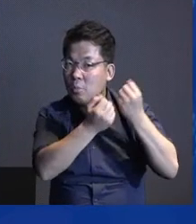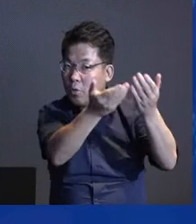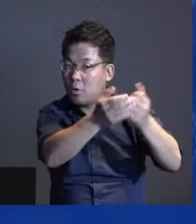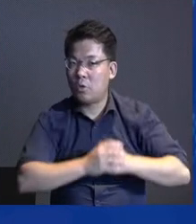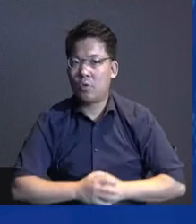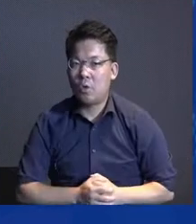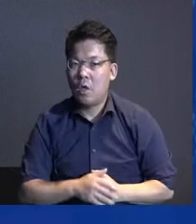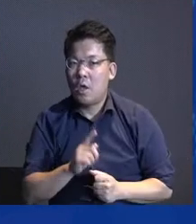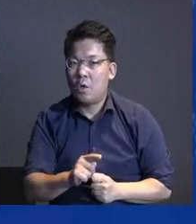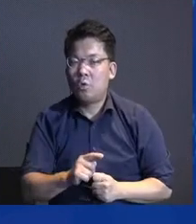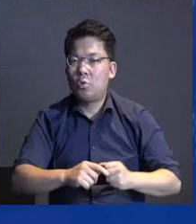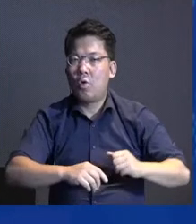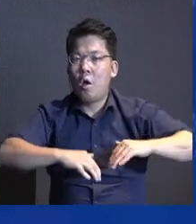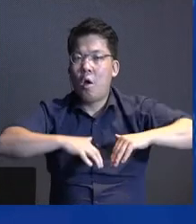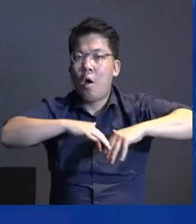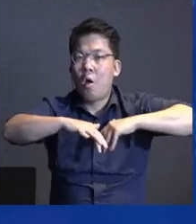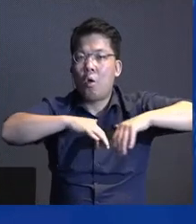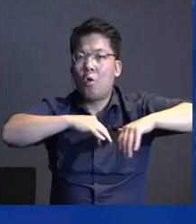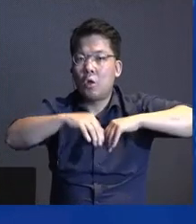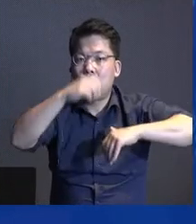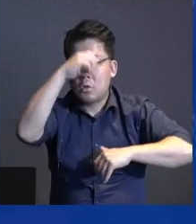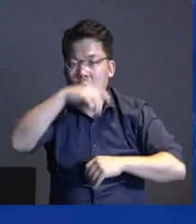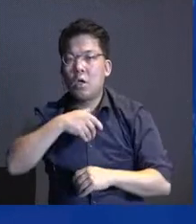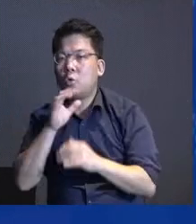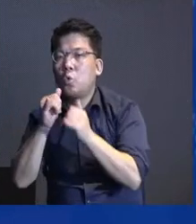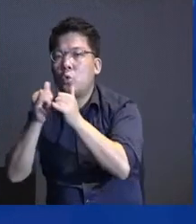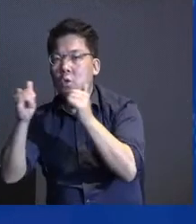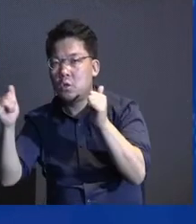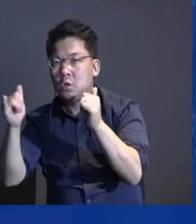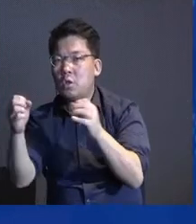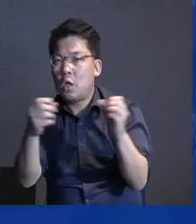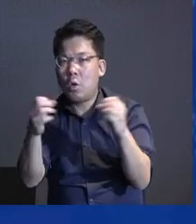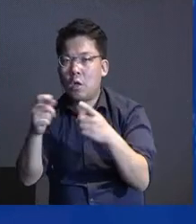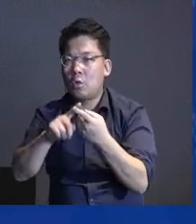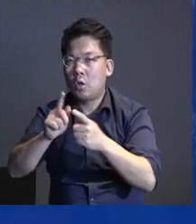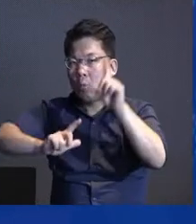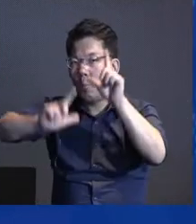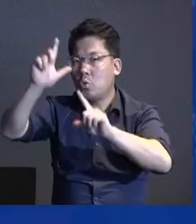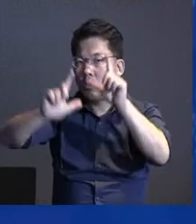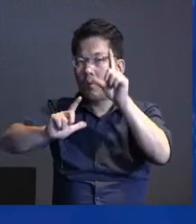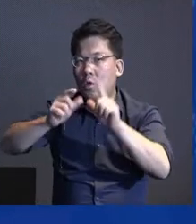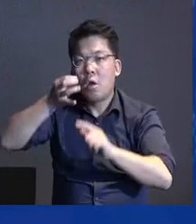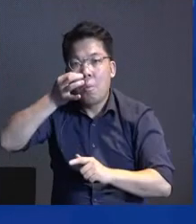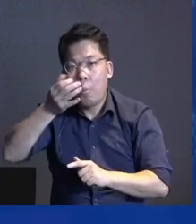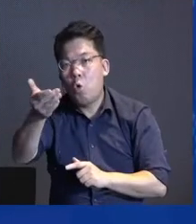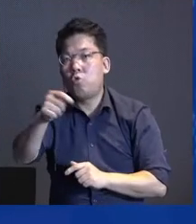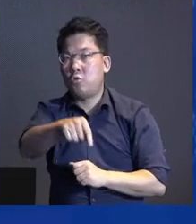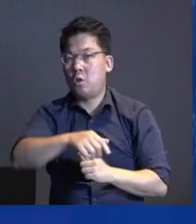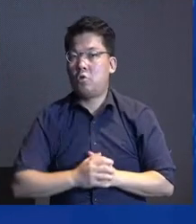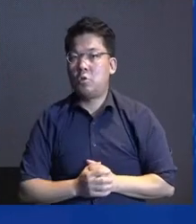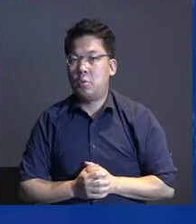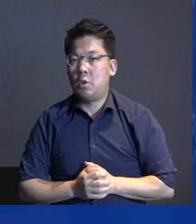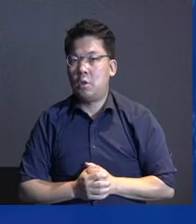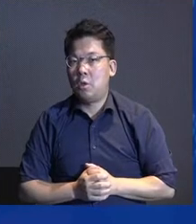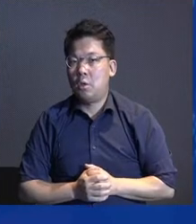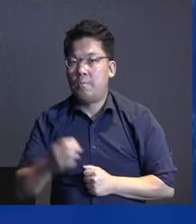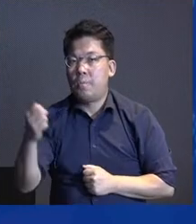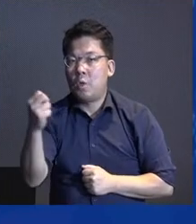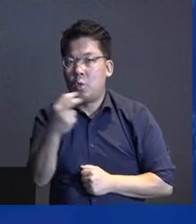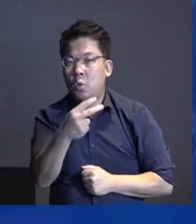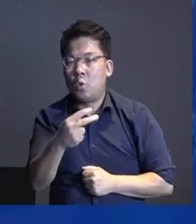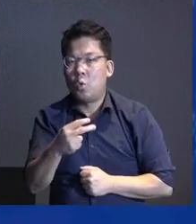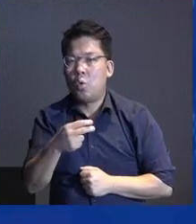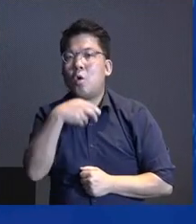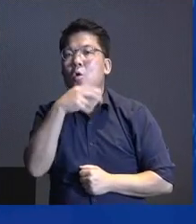And in the kind of theme of older people exploring their neighborhood together and also involving others,